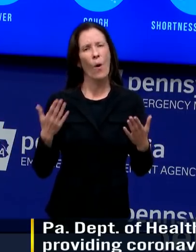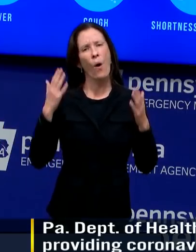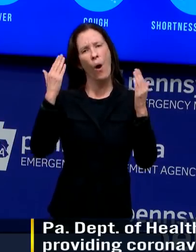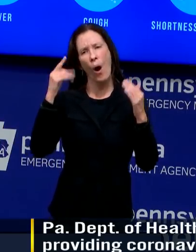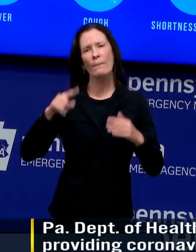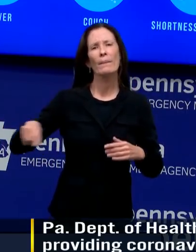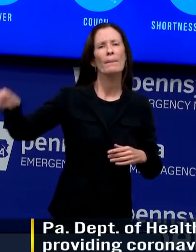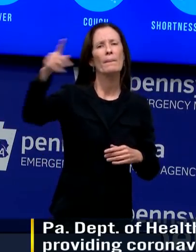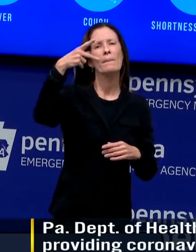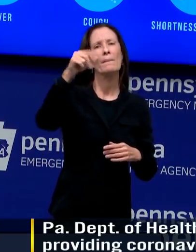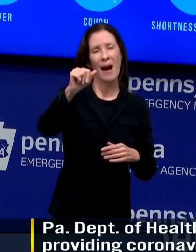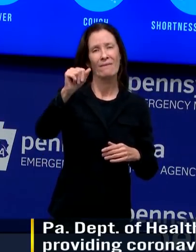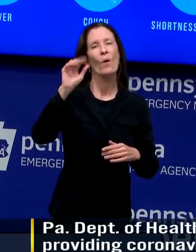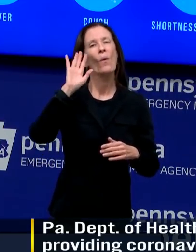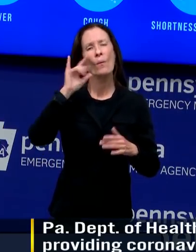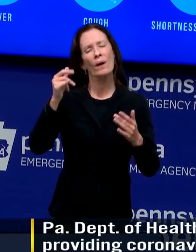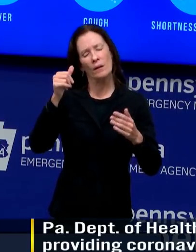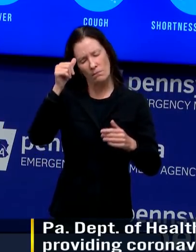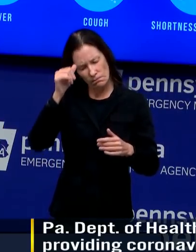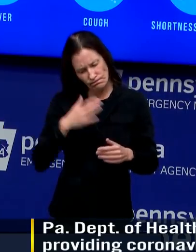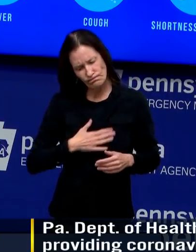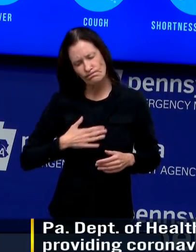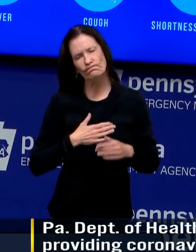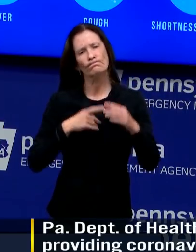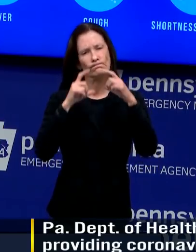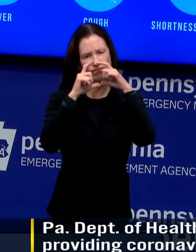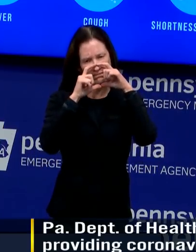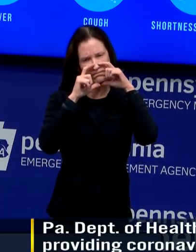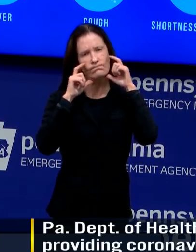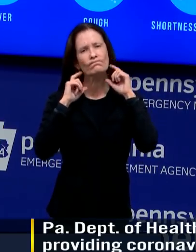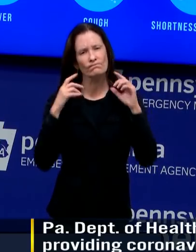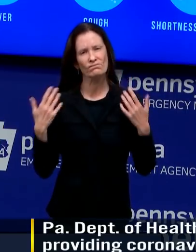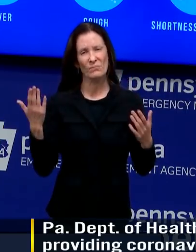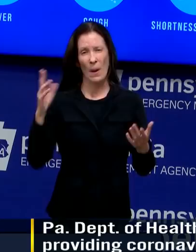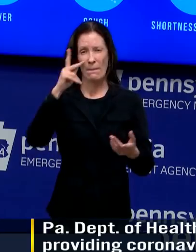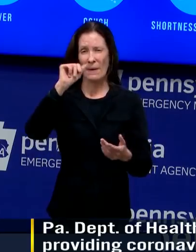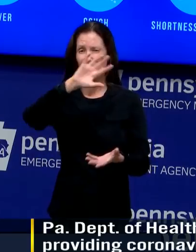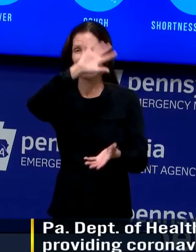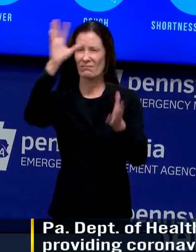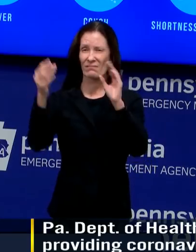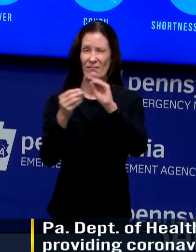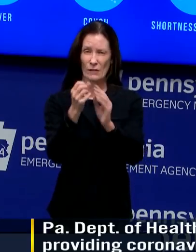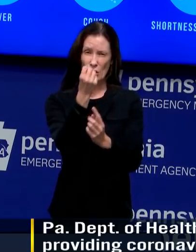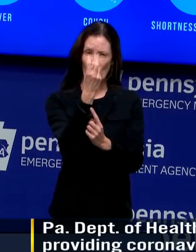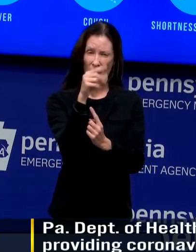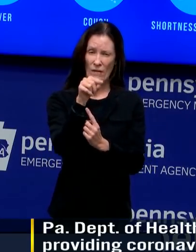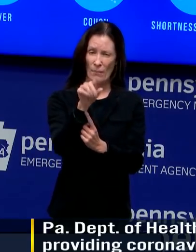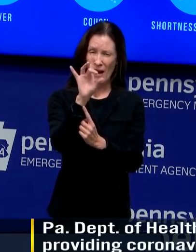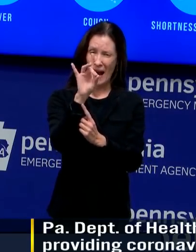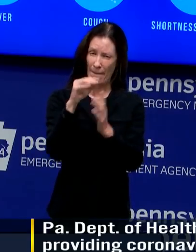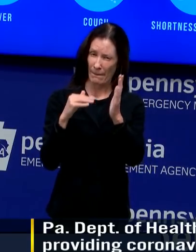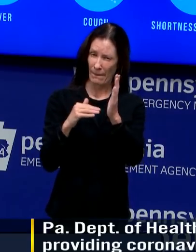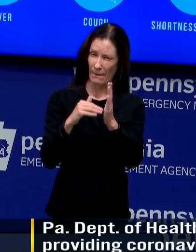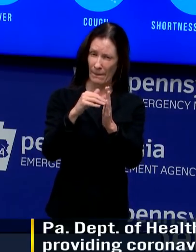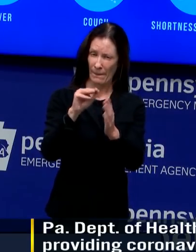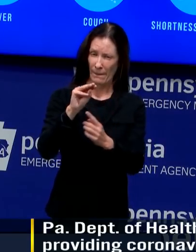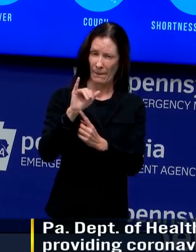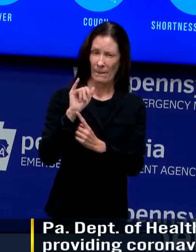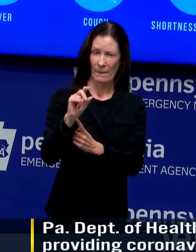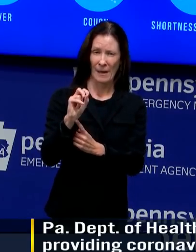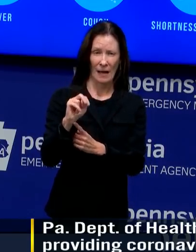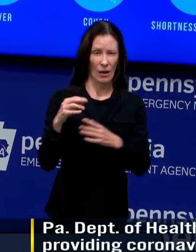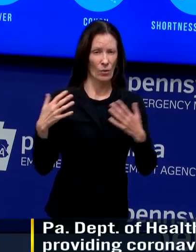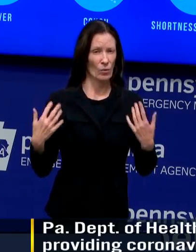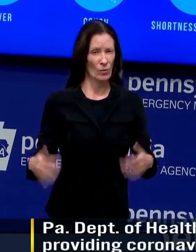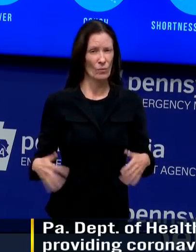million Pennsylvanians, working together to decide that we're not going to let this virus defeat us. We're going to beat the virus.